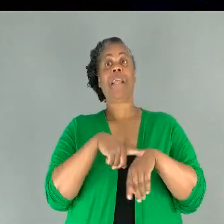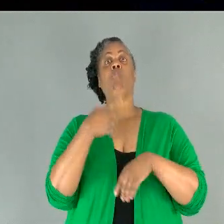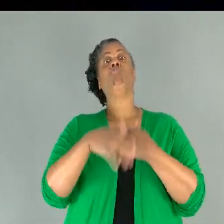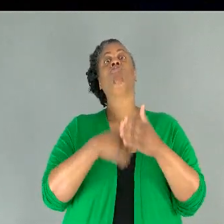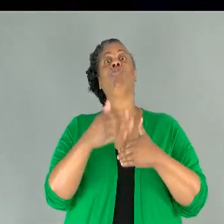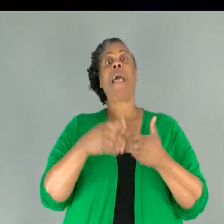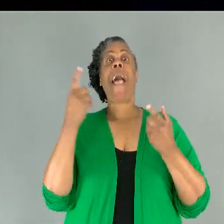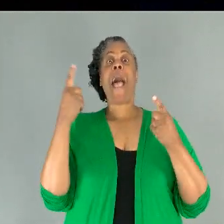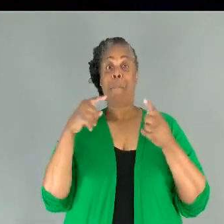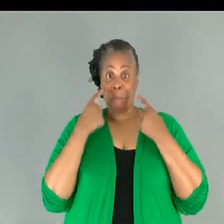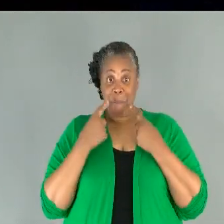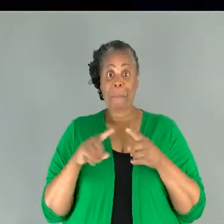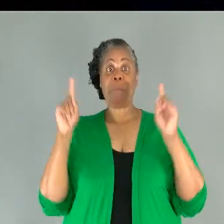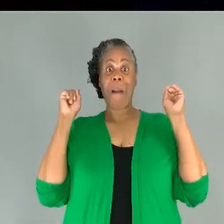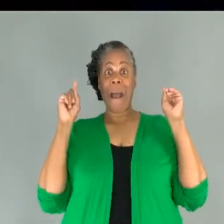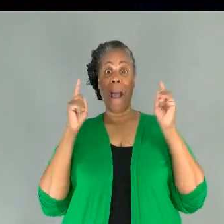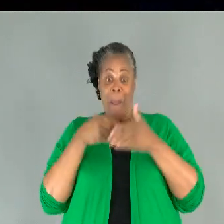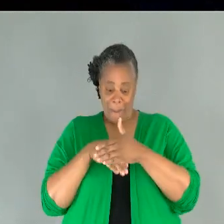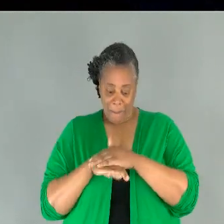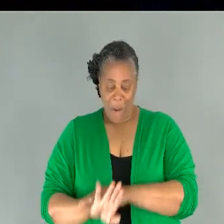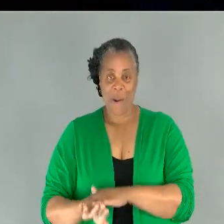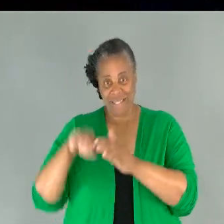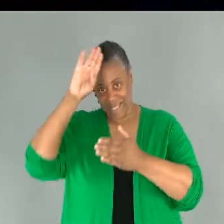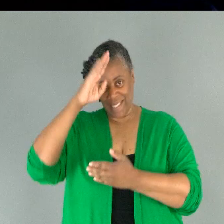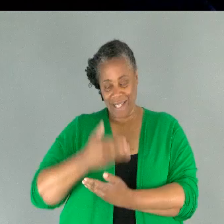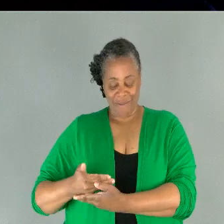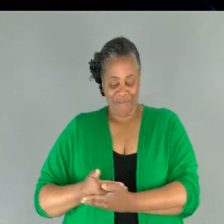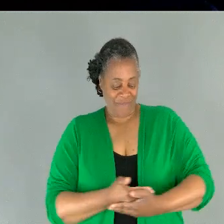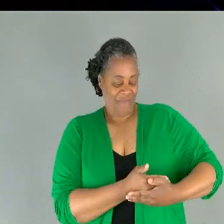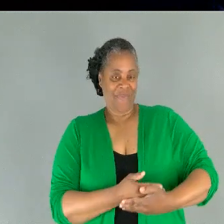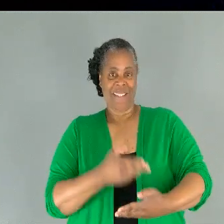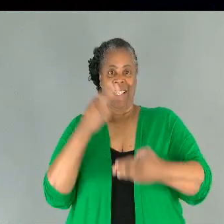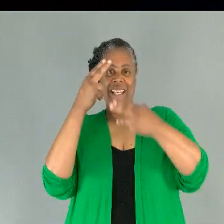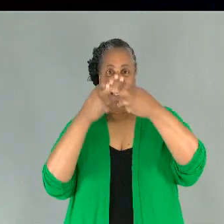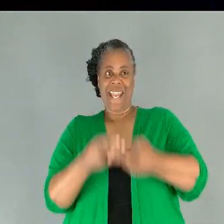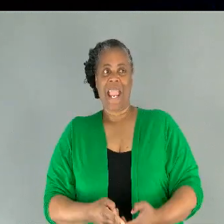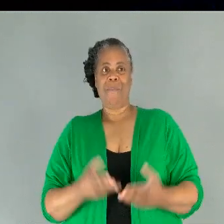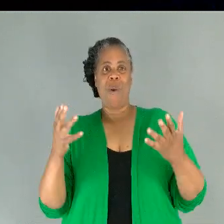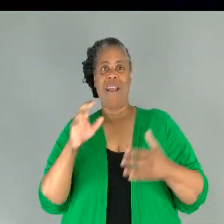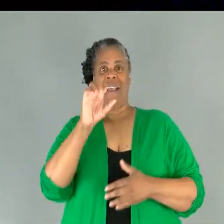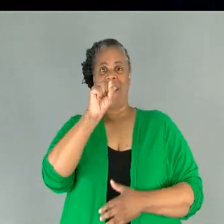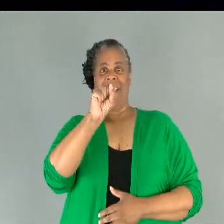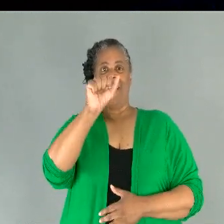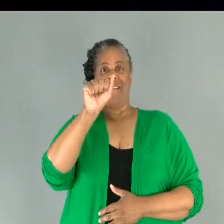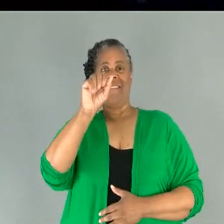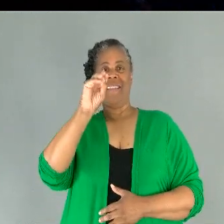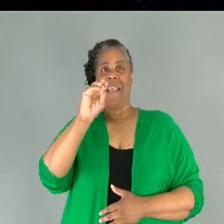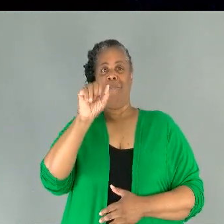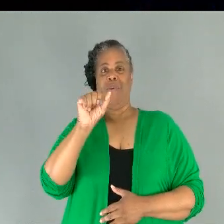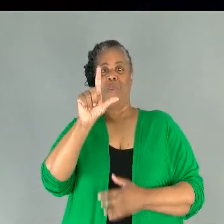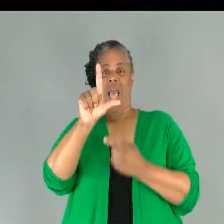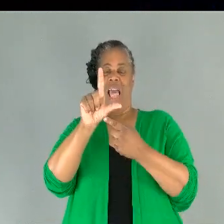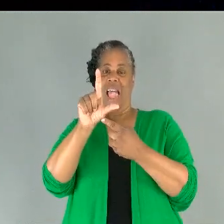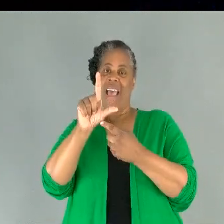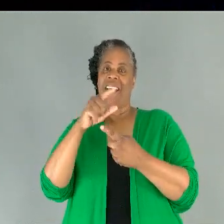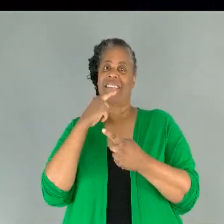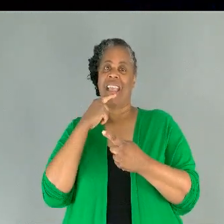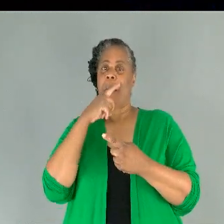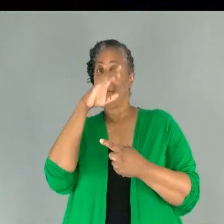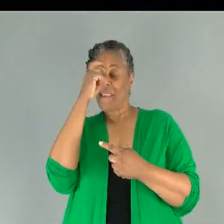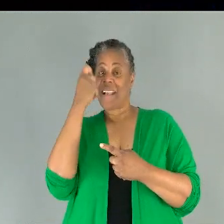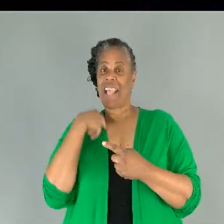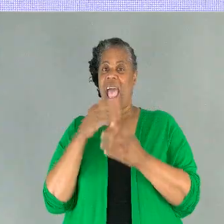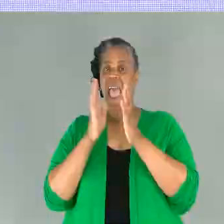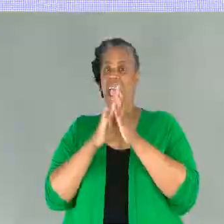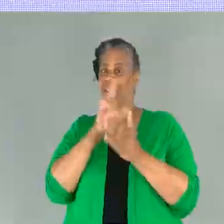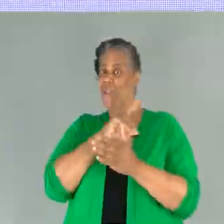Hannah conceived and gave birth to a son, and she named him Samuel, saying, because I asked the Lord